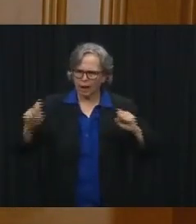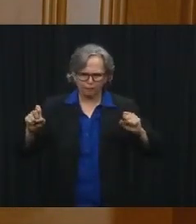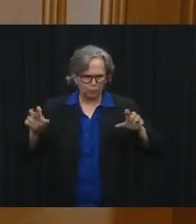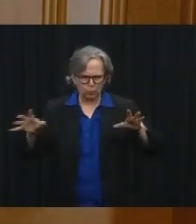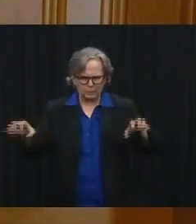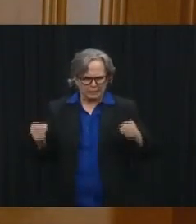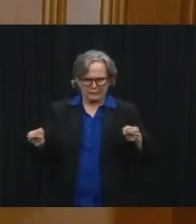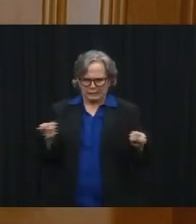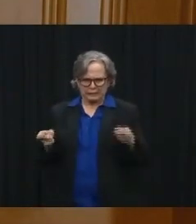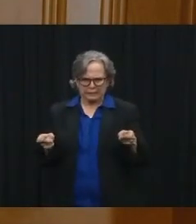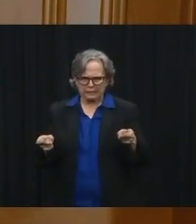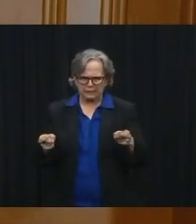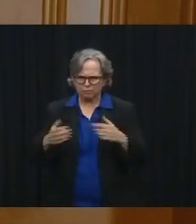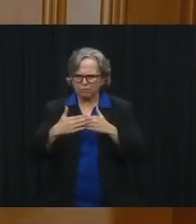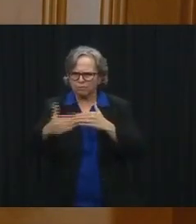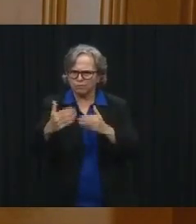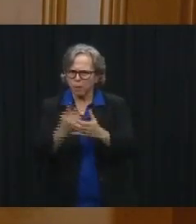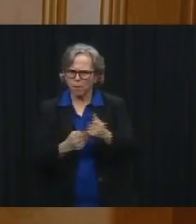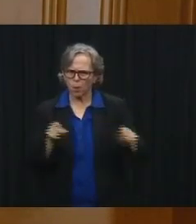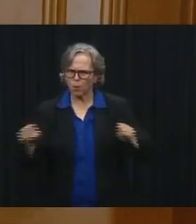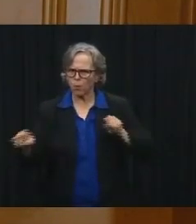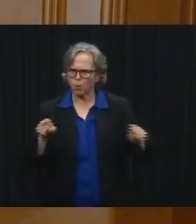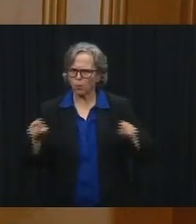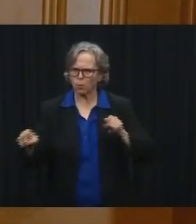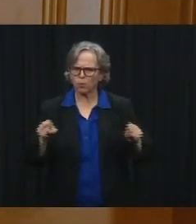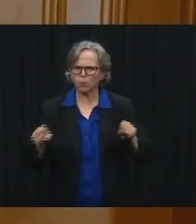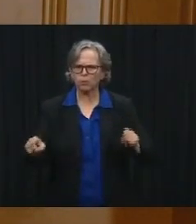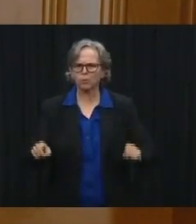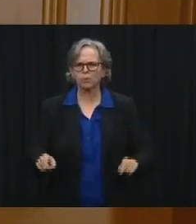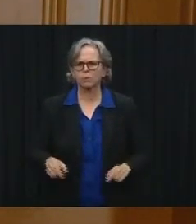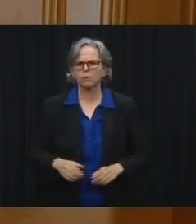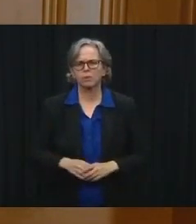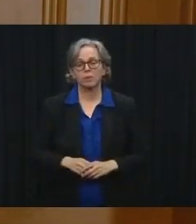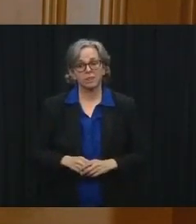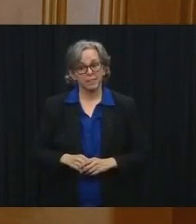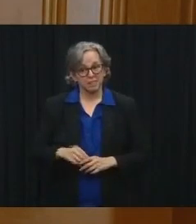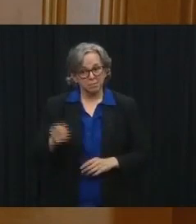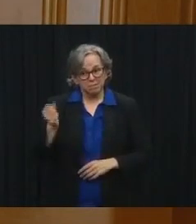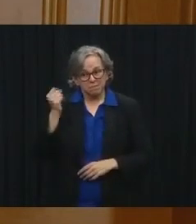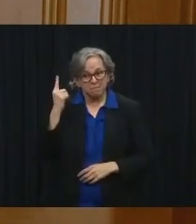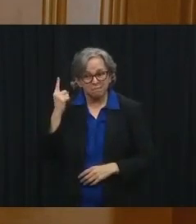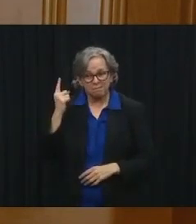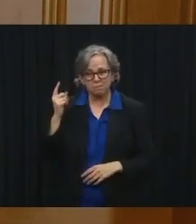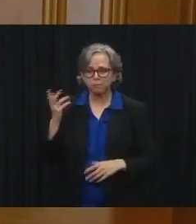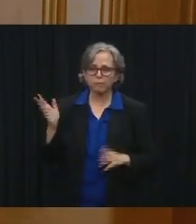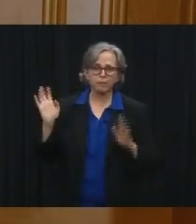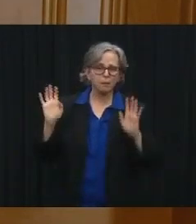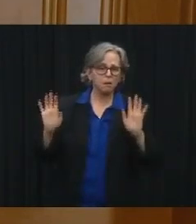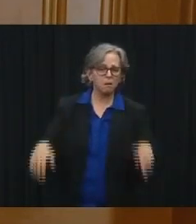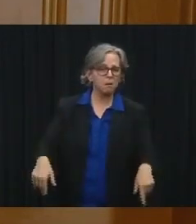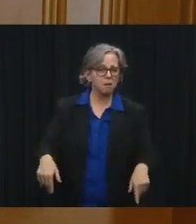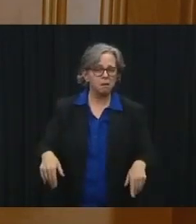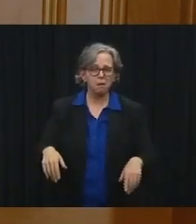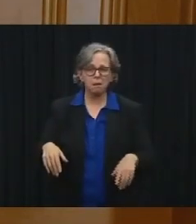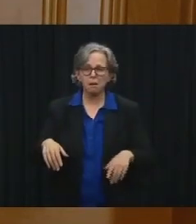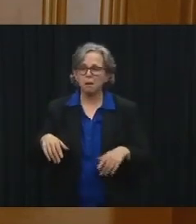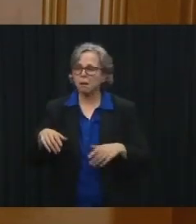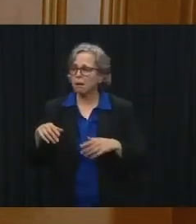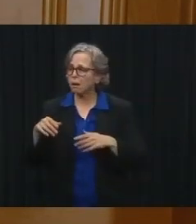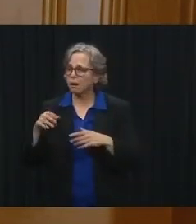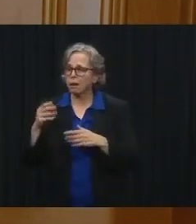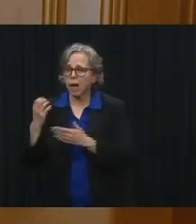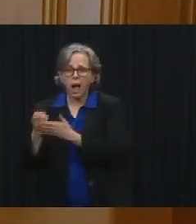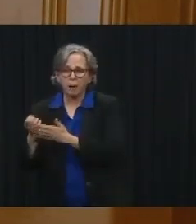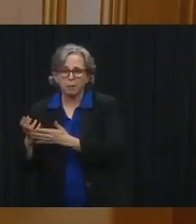That would be truly, truly destructive of our economy. So these two things are tied together.